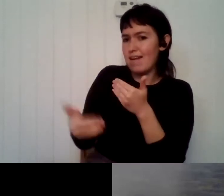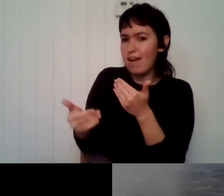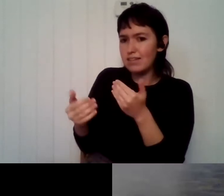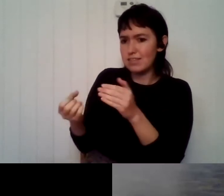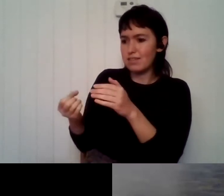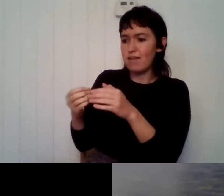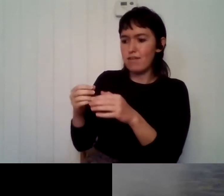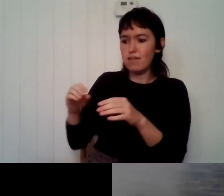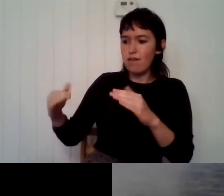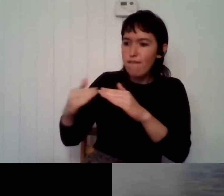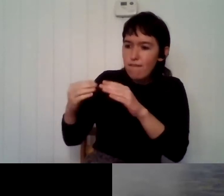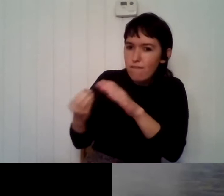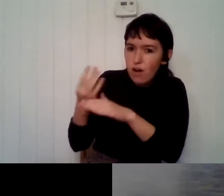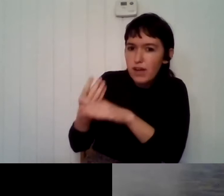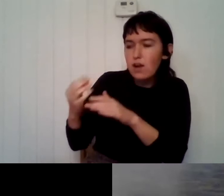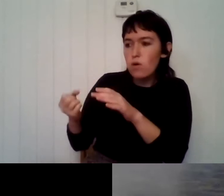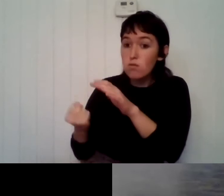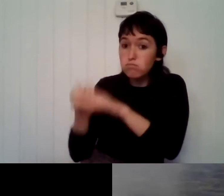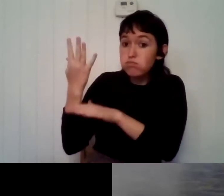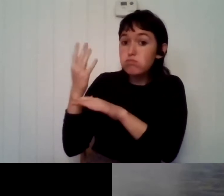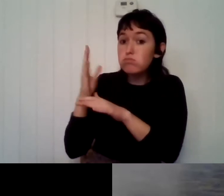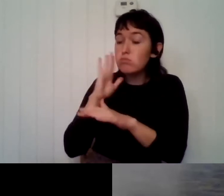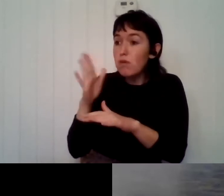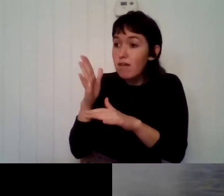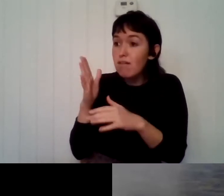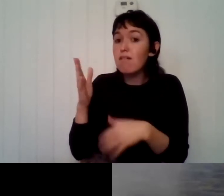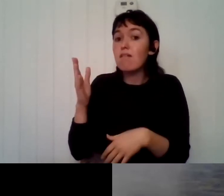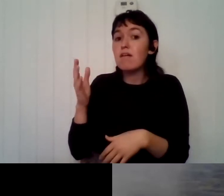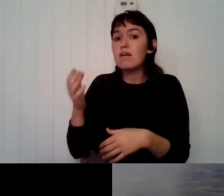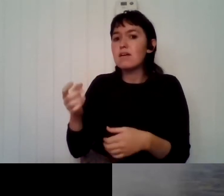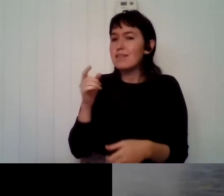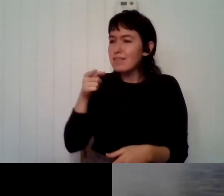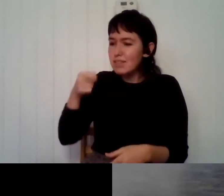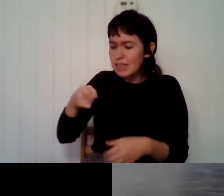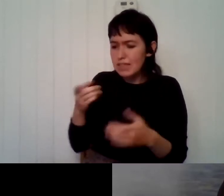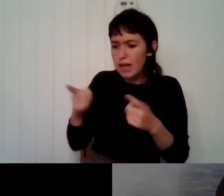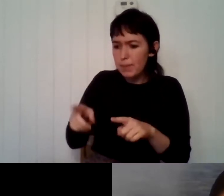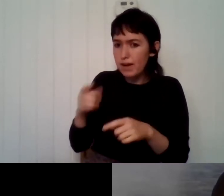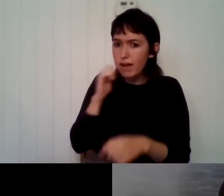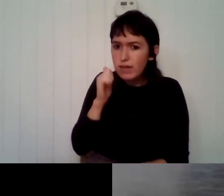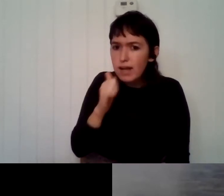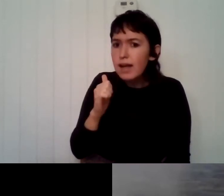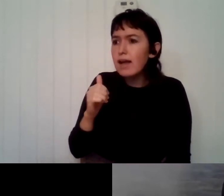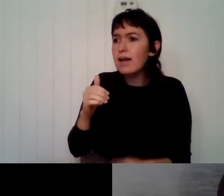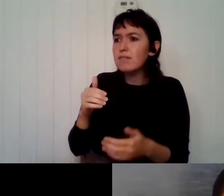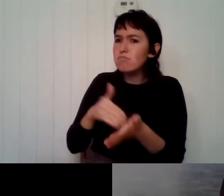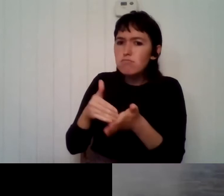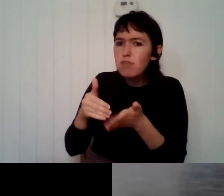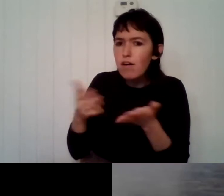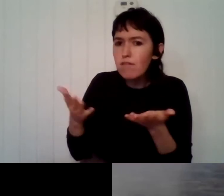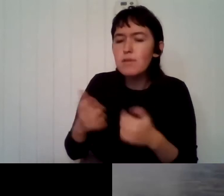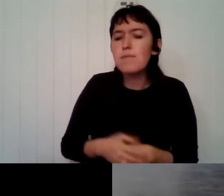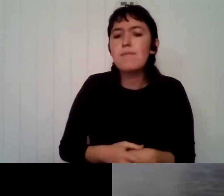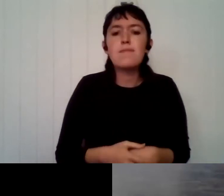happening? Like, is there a volcano erupting every day? How often is this happening? Okay, so, and this is